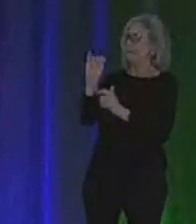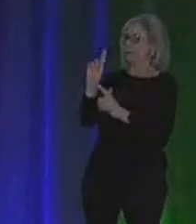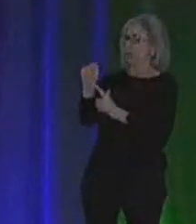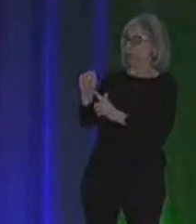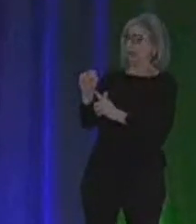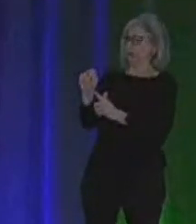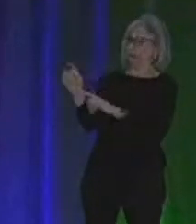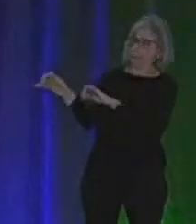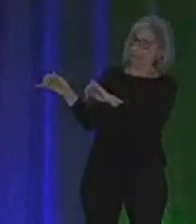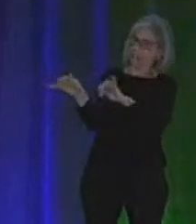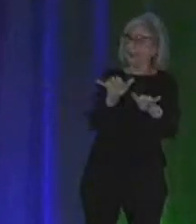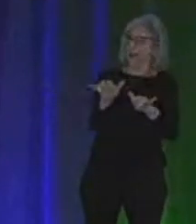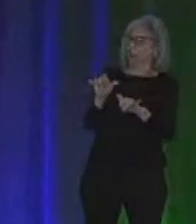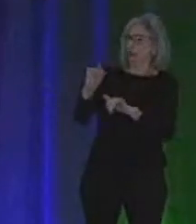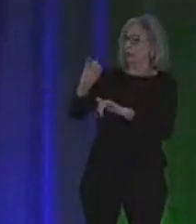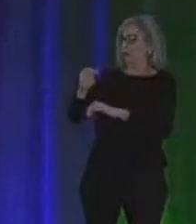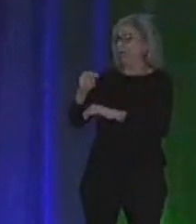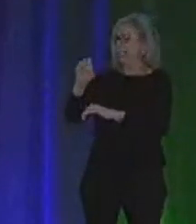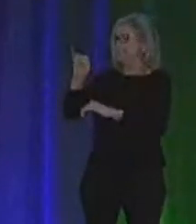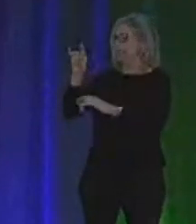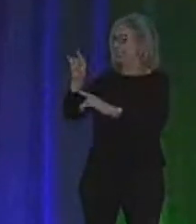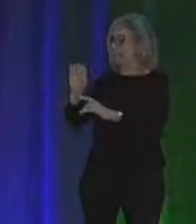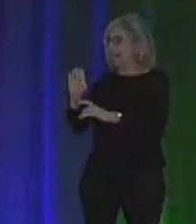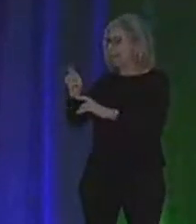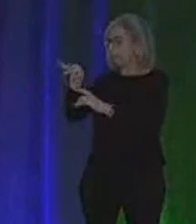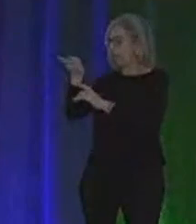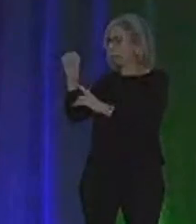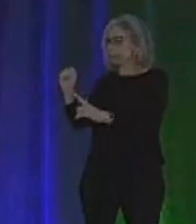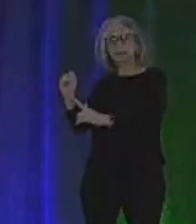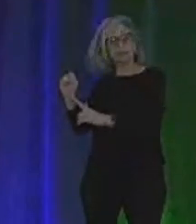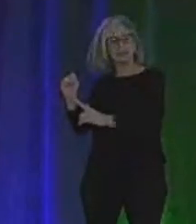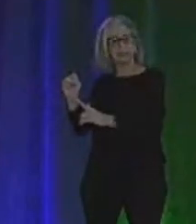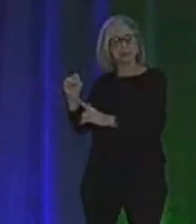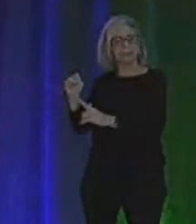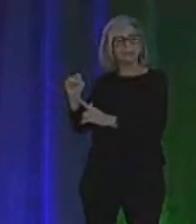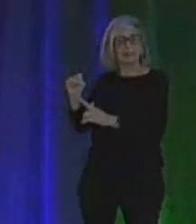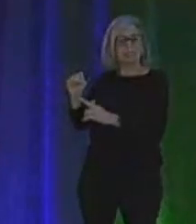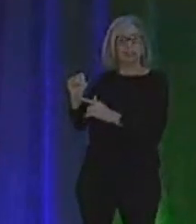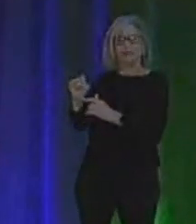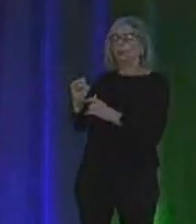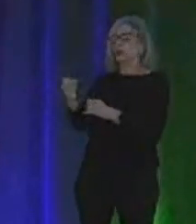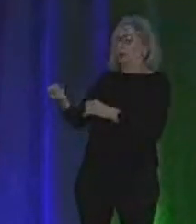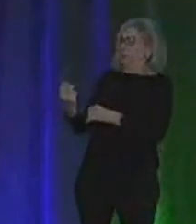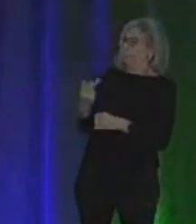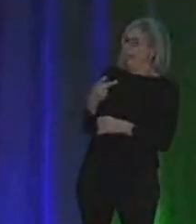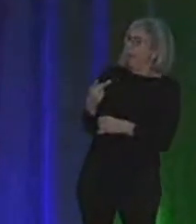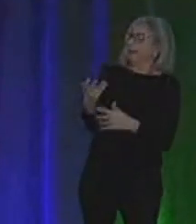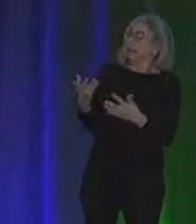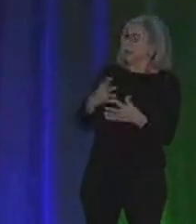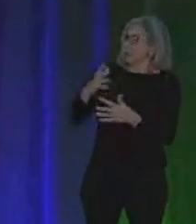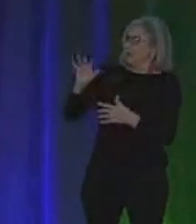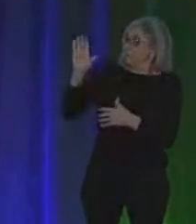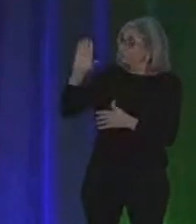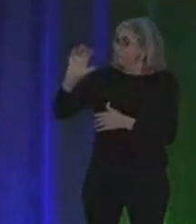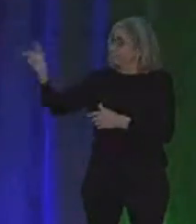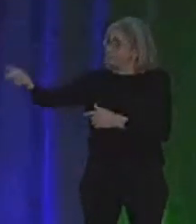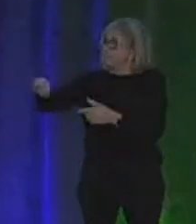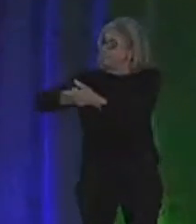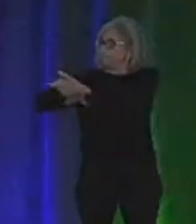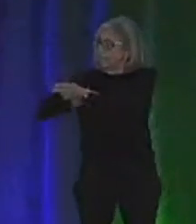very similar to get static props. And you no longer need to use get static props or get server side props or any of that. You can just fetch with async